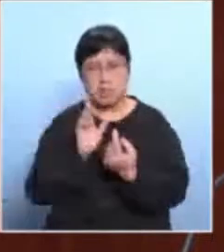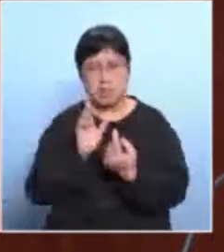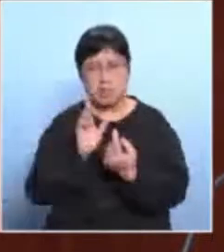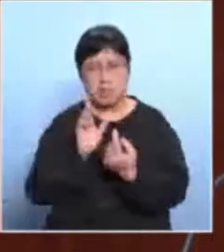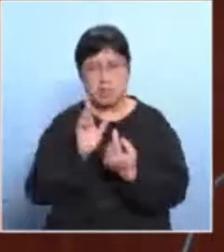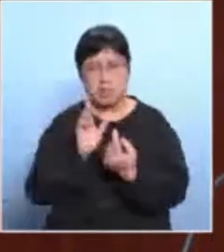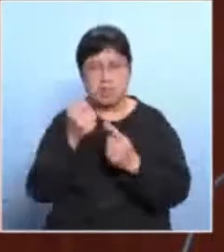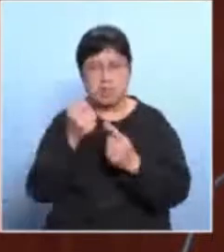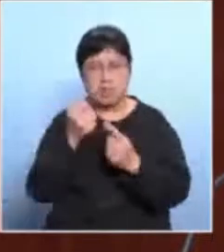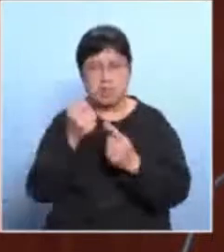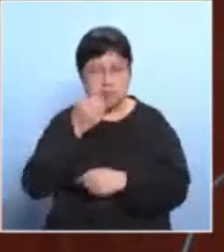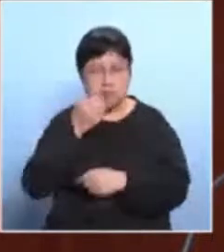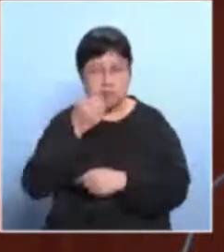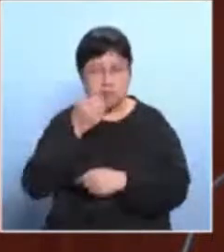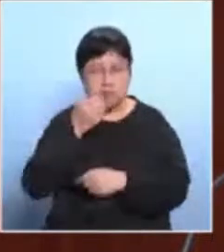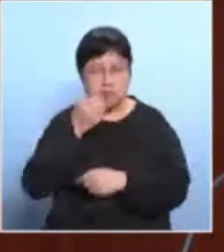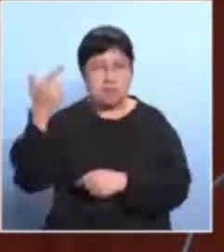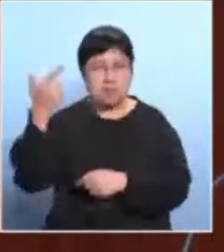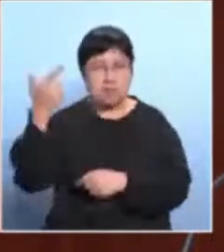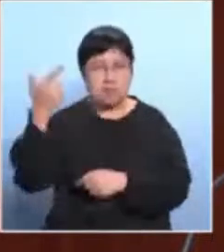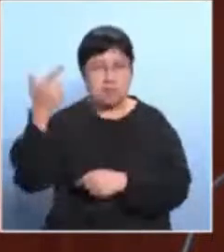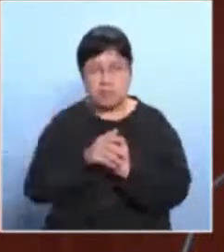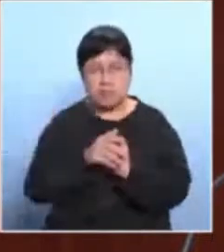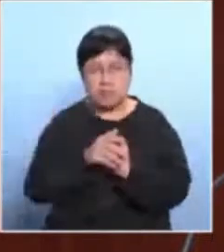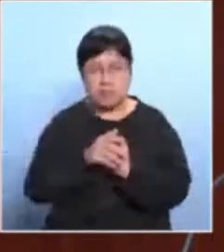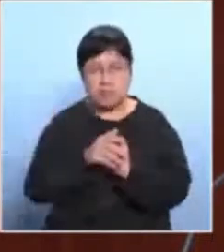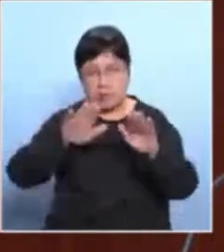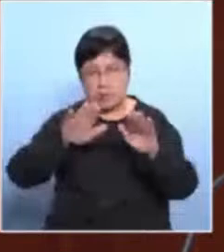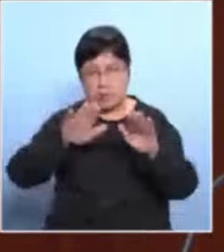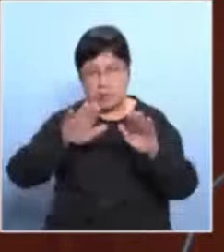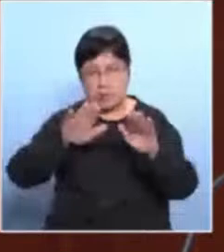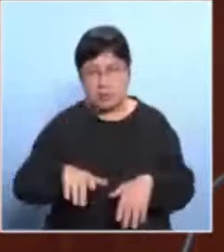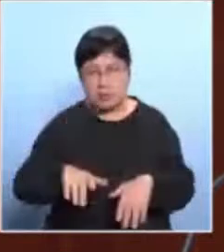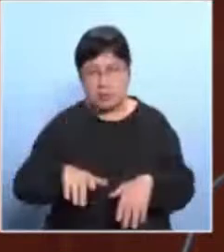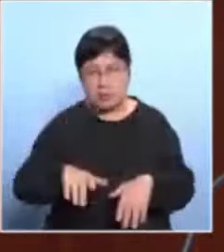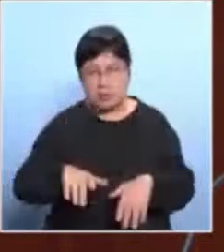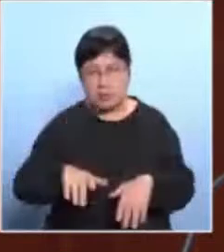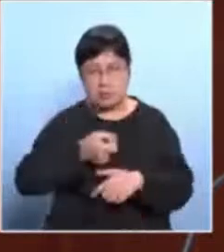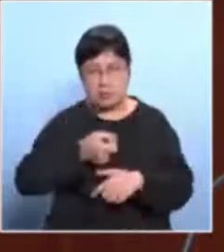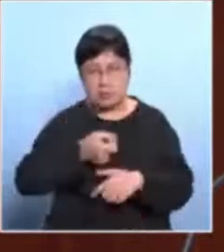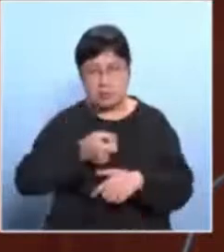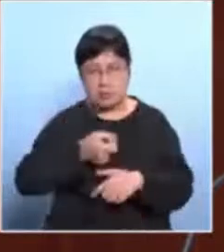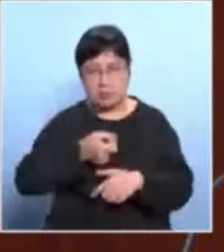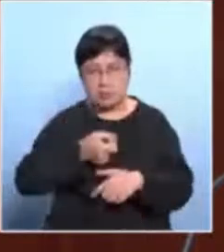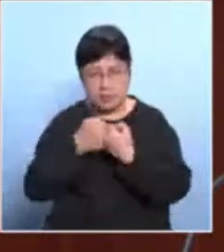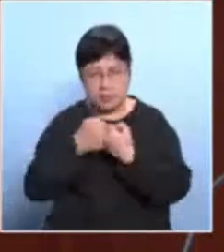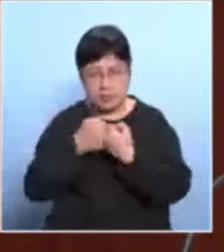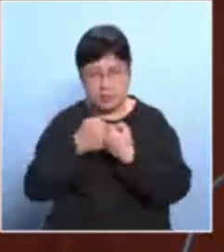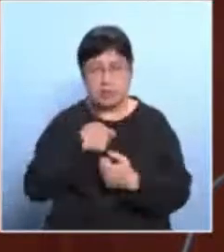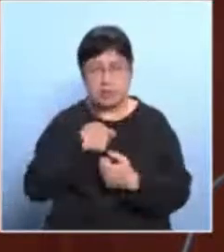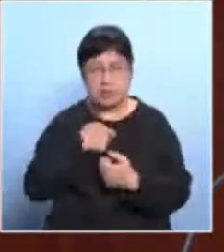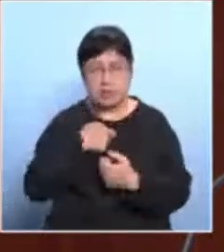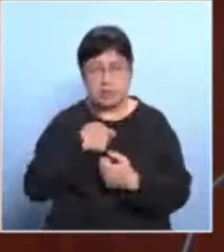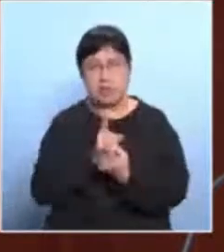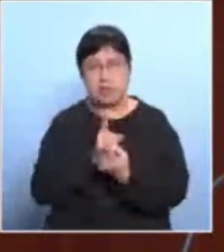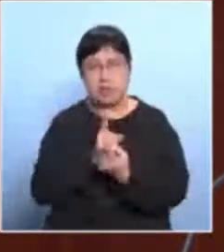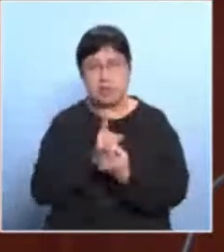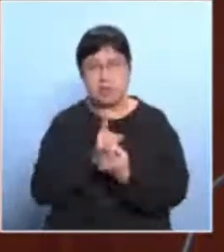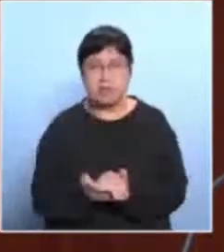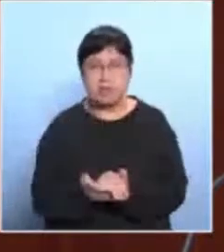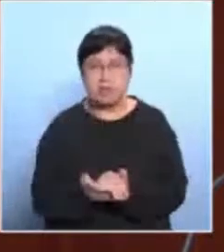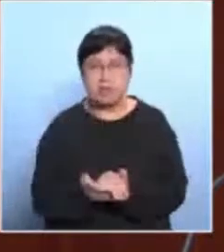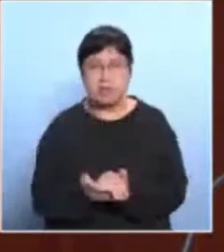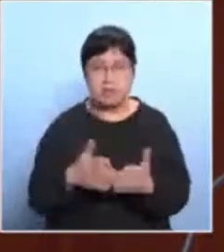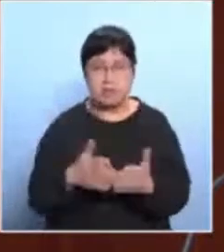population and the increasing prevalence of chronic diseases. We are pressing ahead with our work on various fronts,